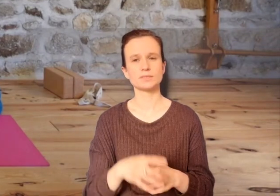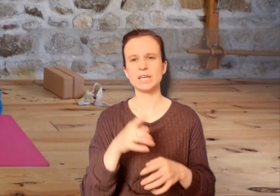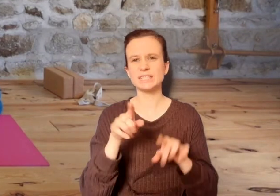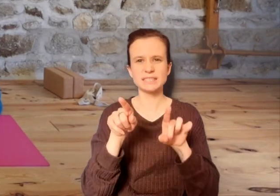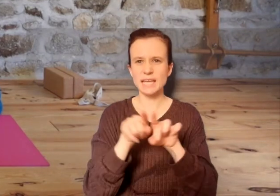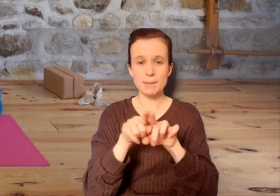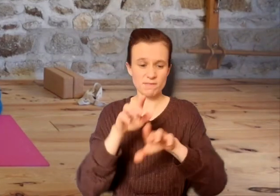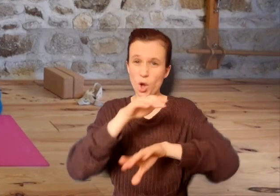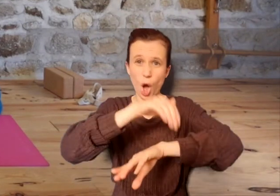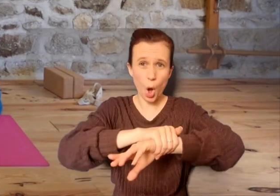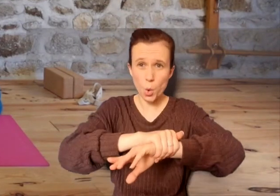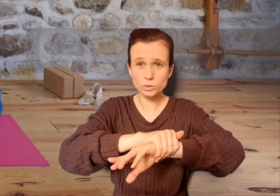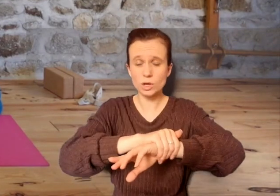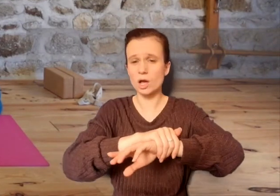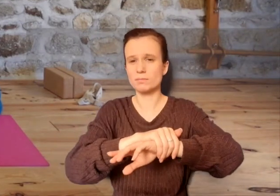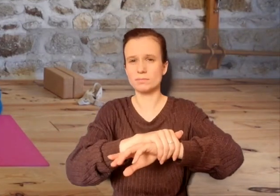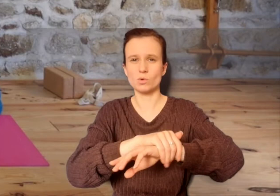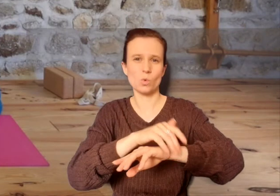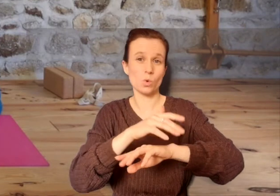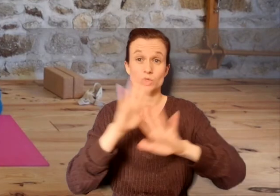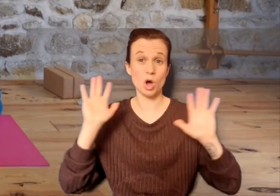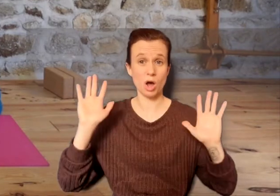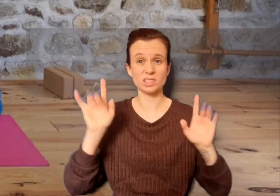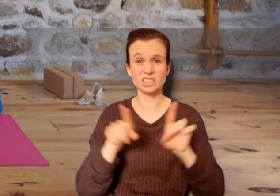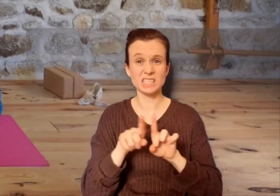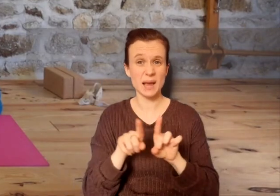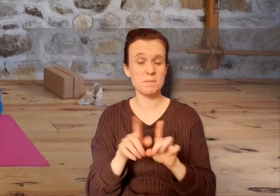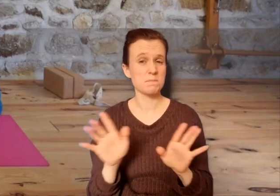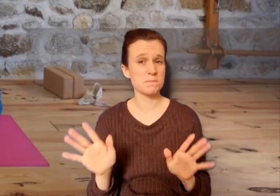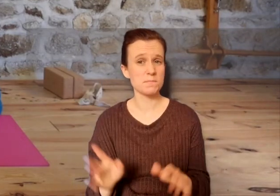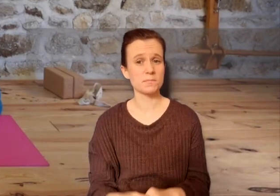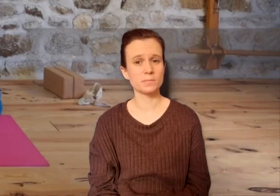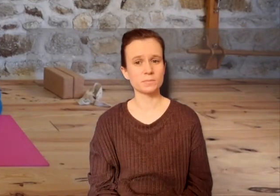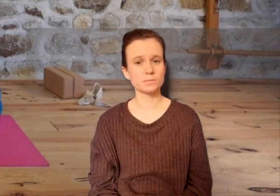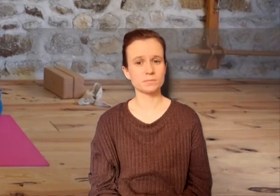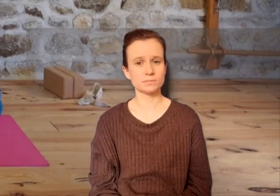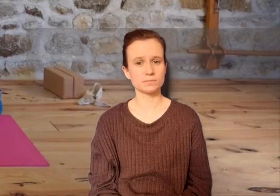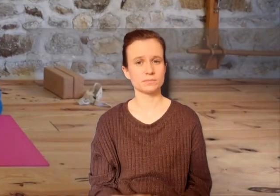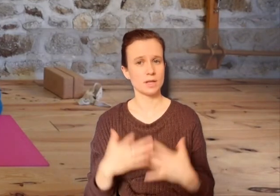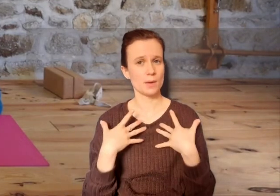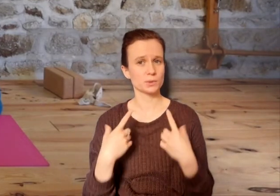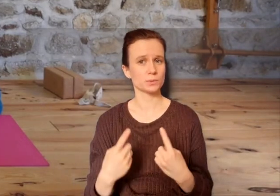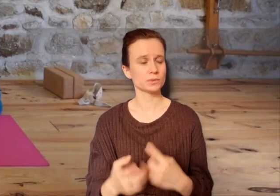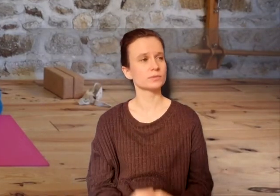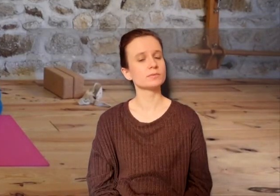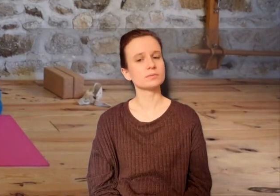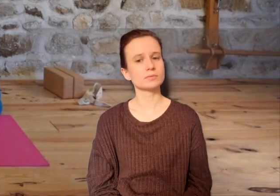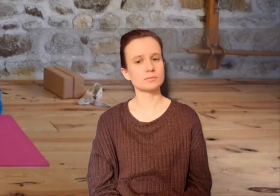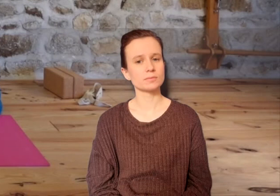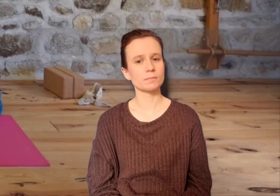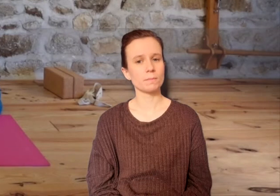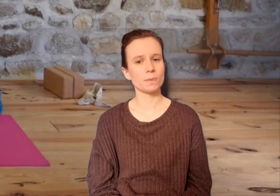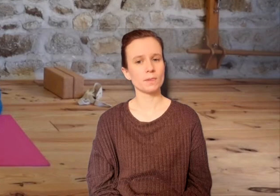same. Yeah? It's just a little bit bigger bridge or a little bit more intense bridge. Nothing else is different.